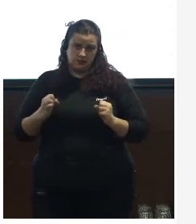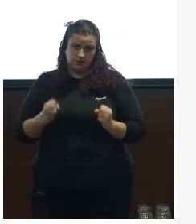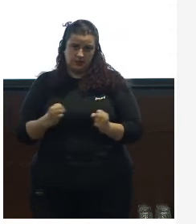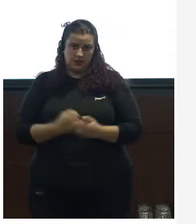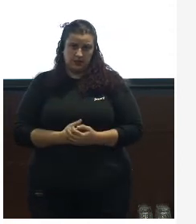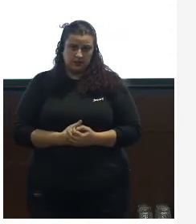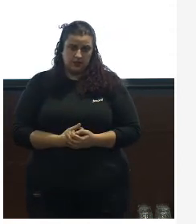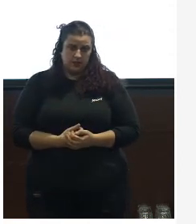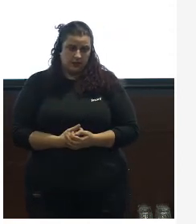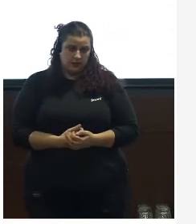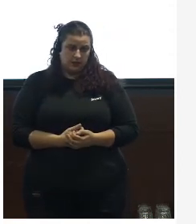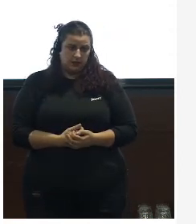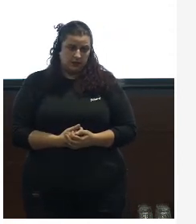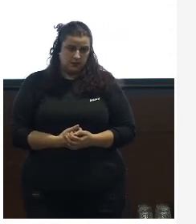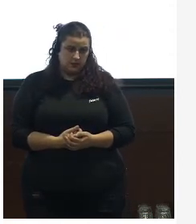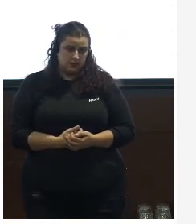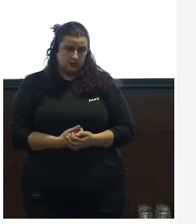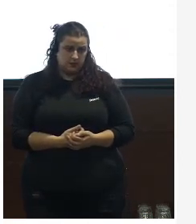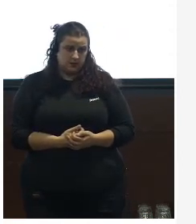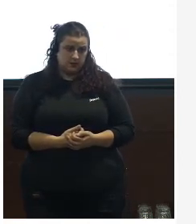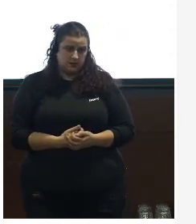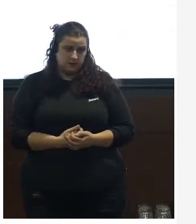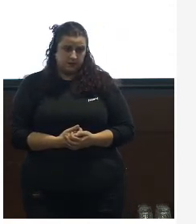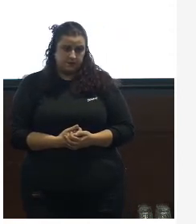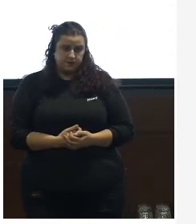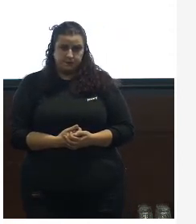via the cruise liners, which is, let's just say,